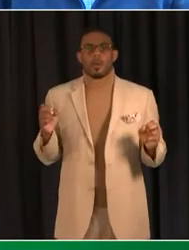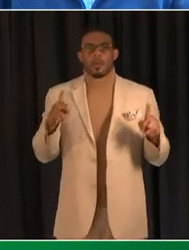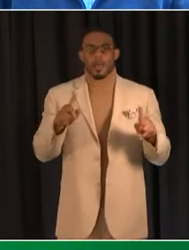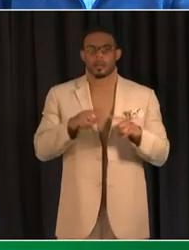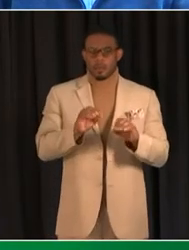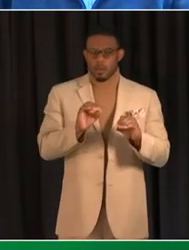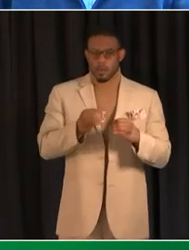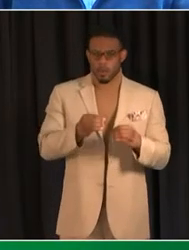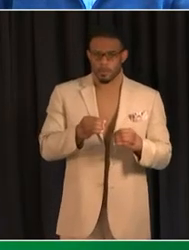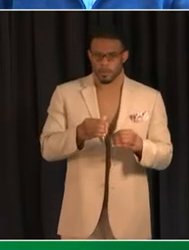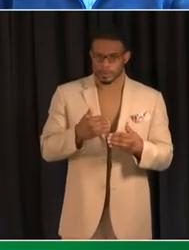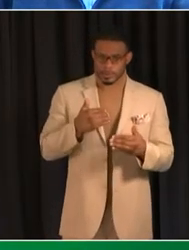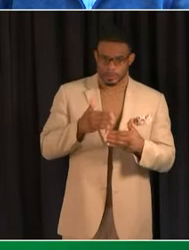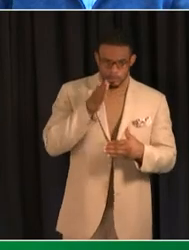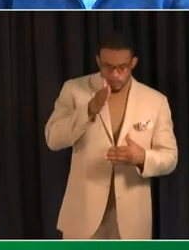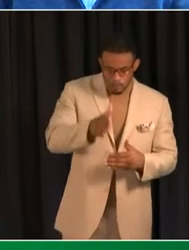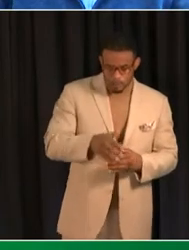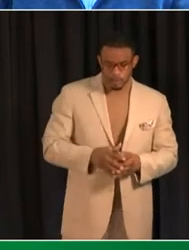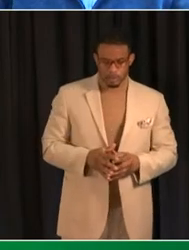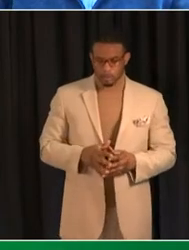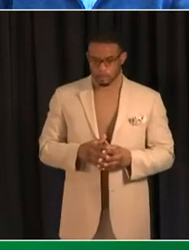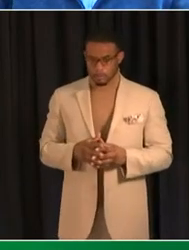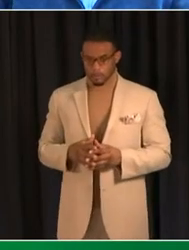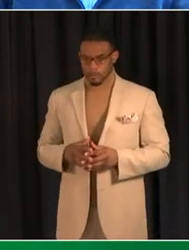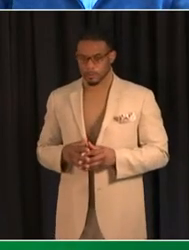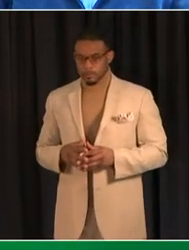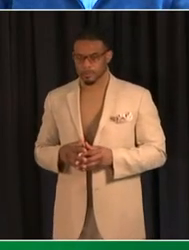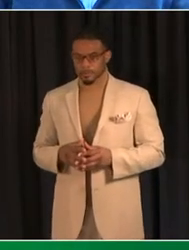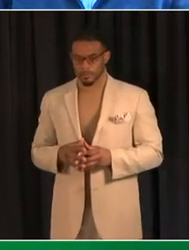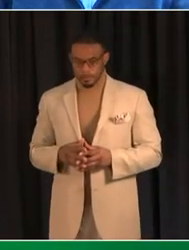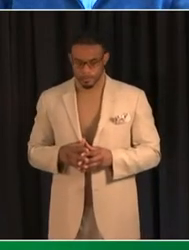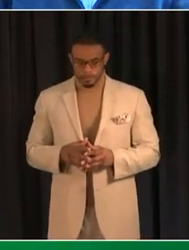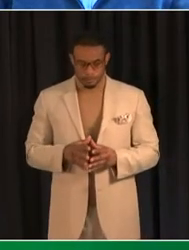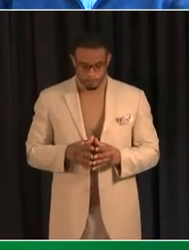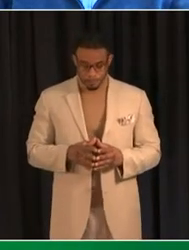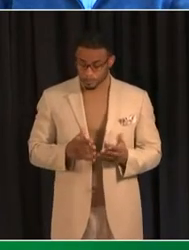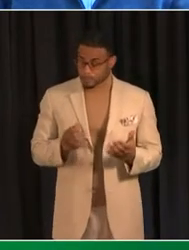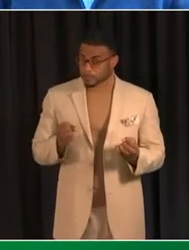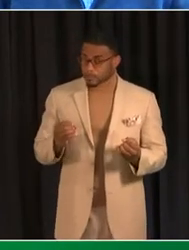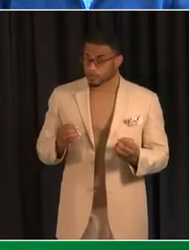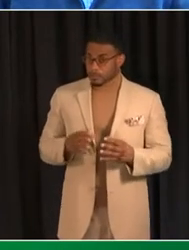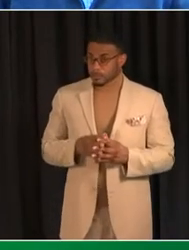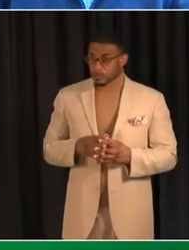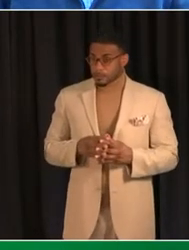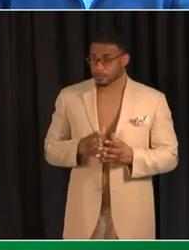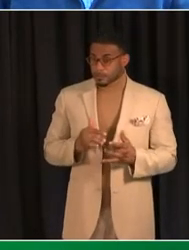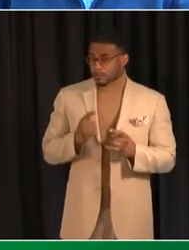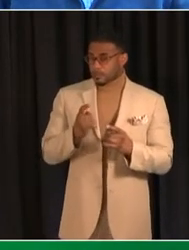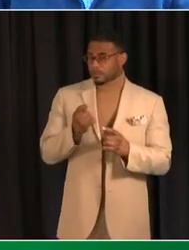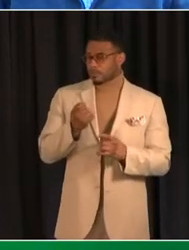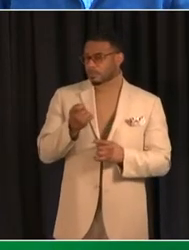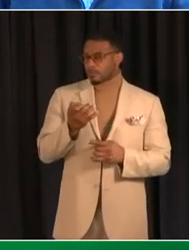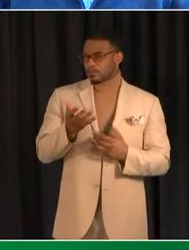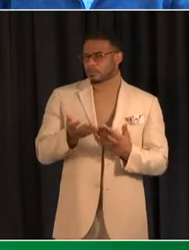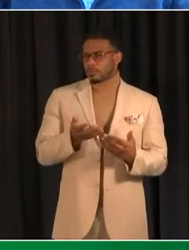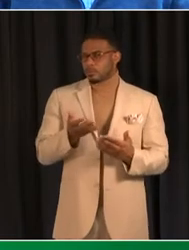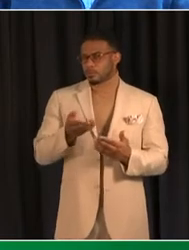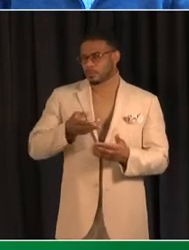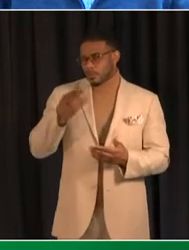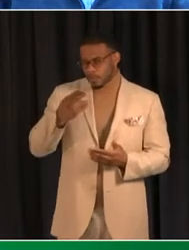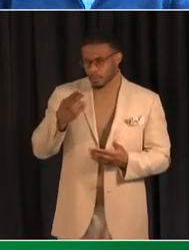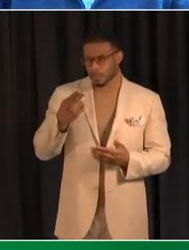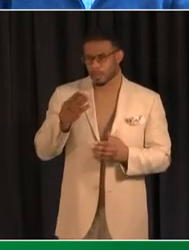return to office in as quick a time frame as possible. And so let me give you a little bit